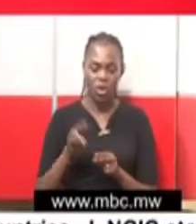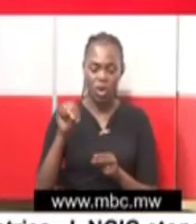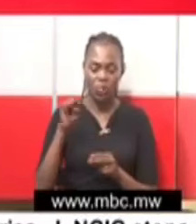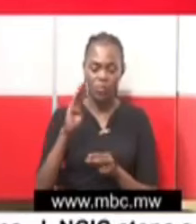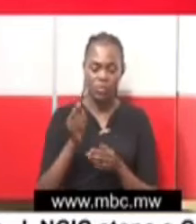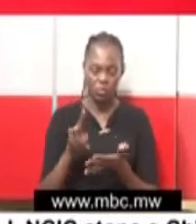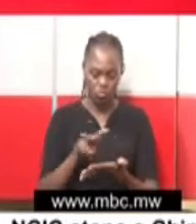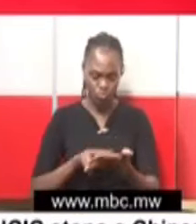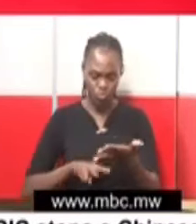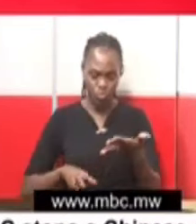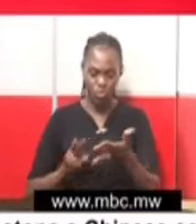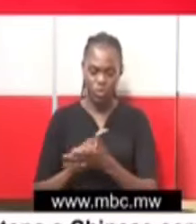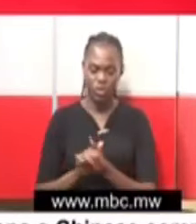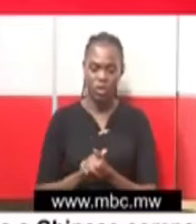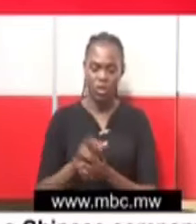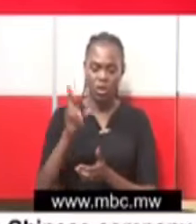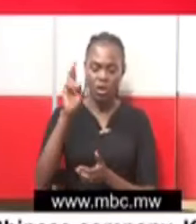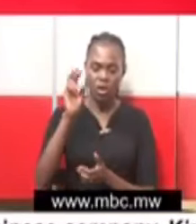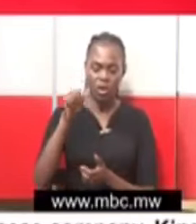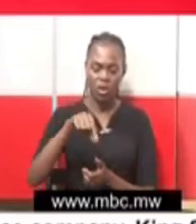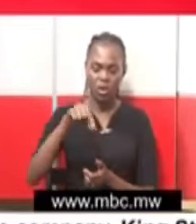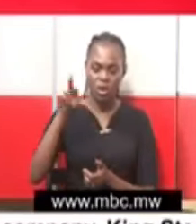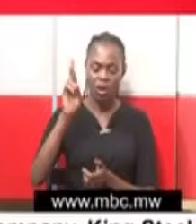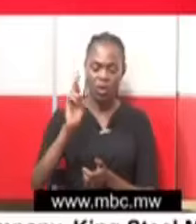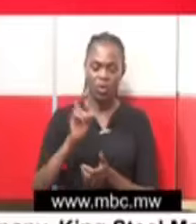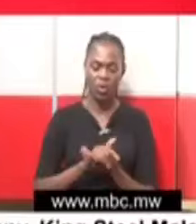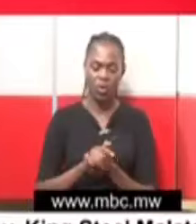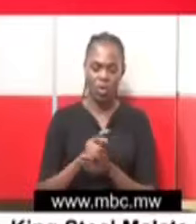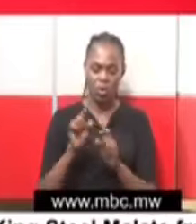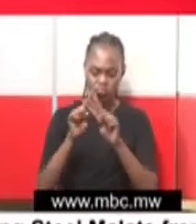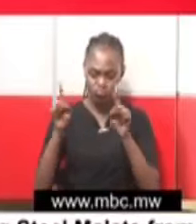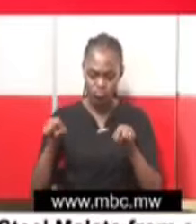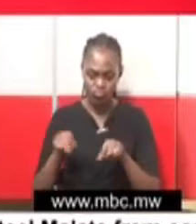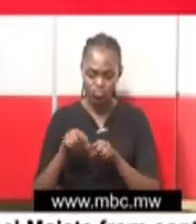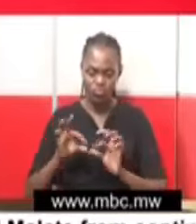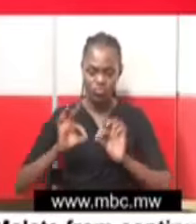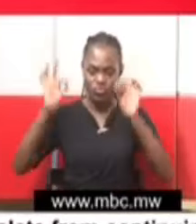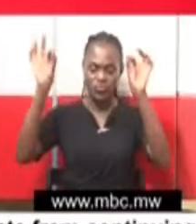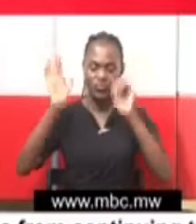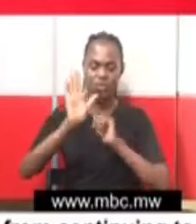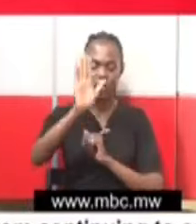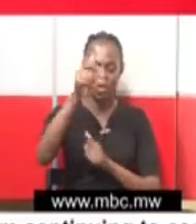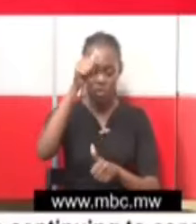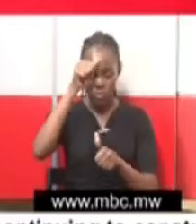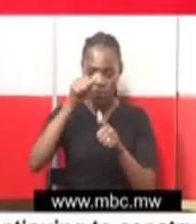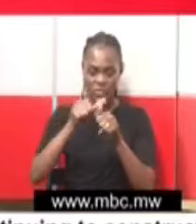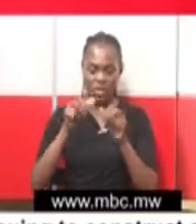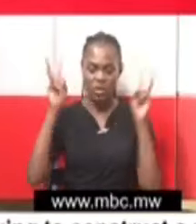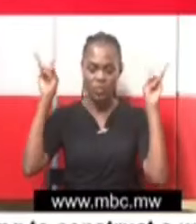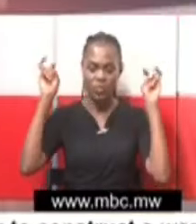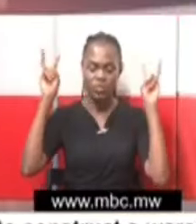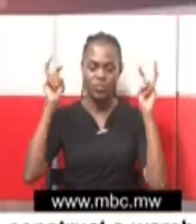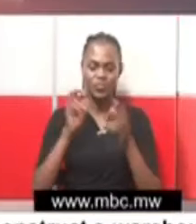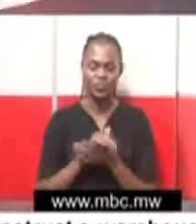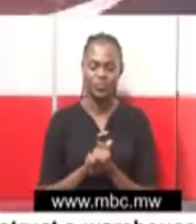digital platforms by scanning the QR code at the top right corner of your TV screen. A reminder of our top